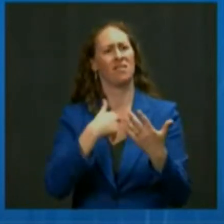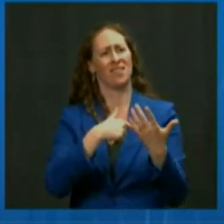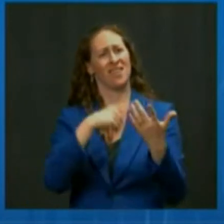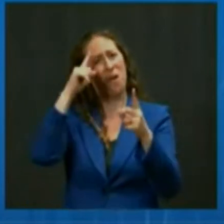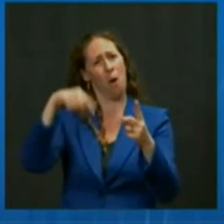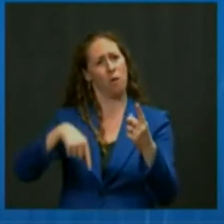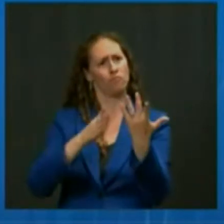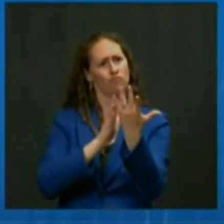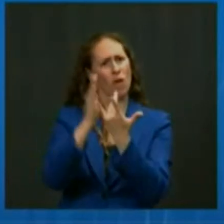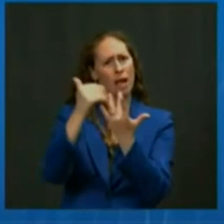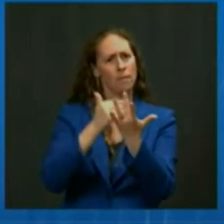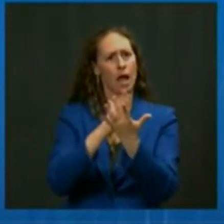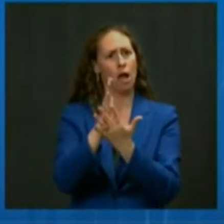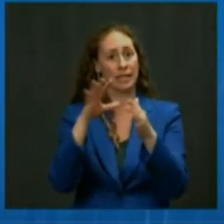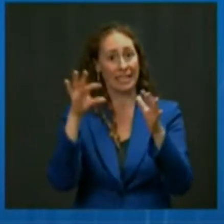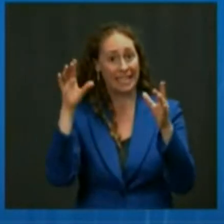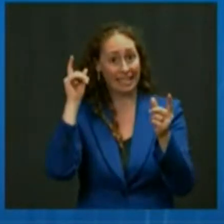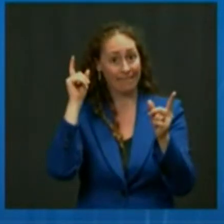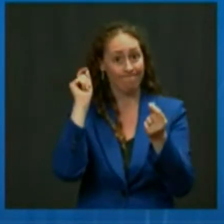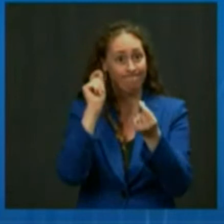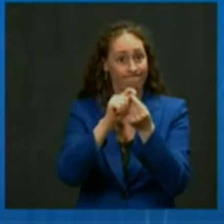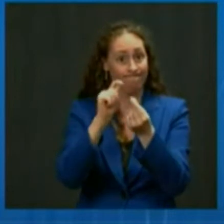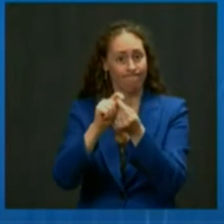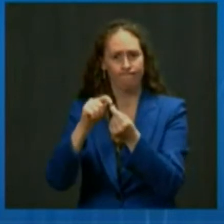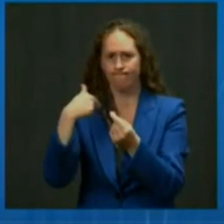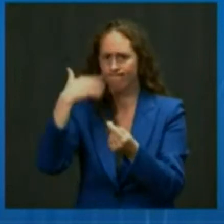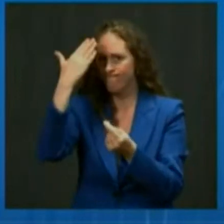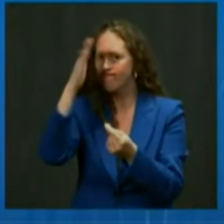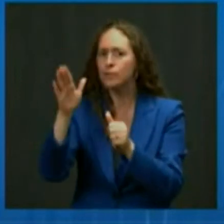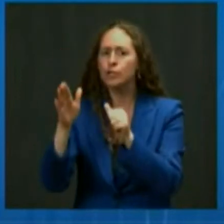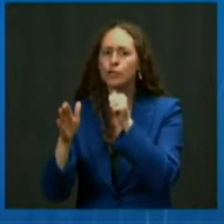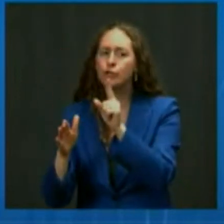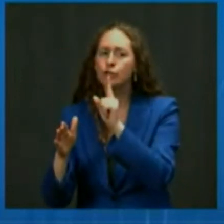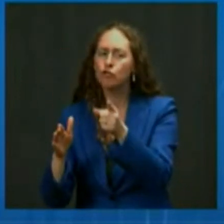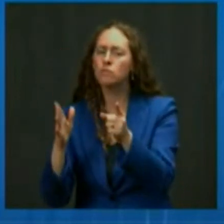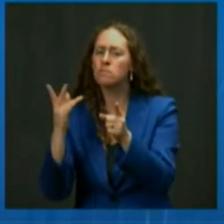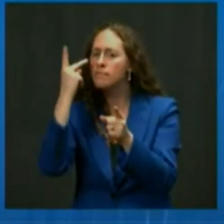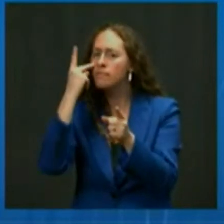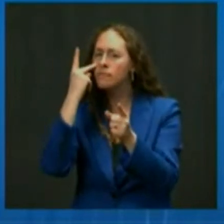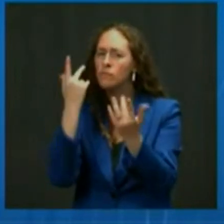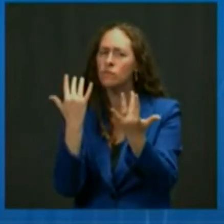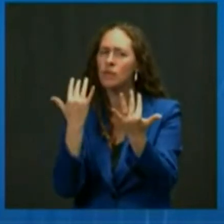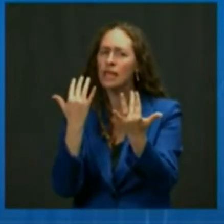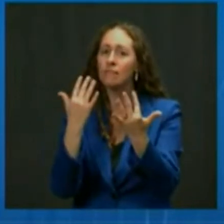Well, we appreciate all the good questions, and we look forward to the next briefing. Thank you.